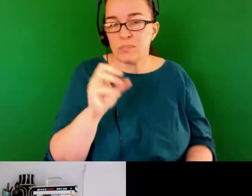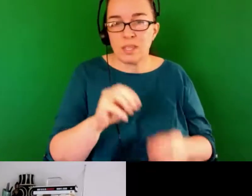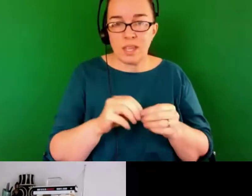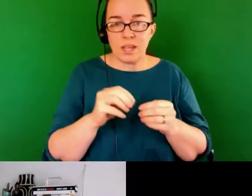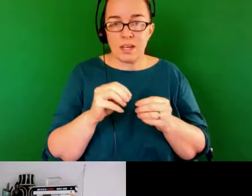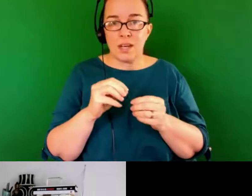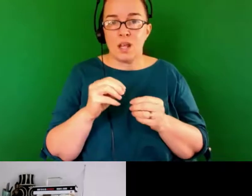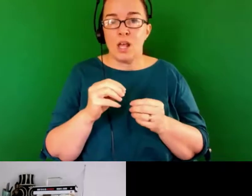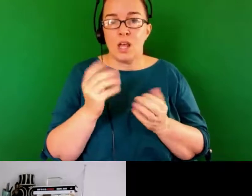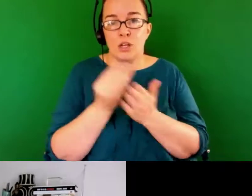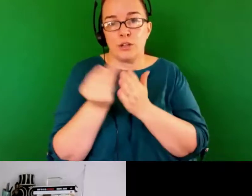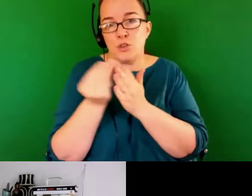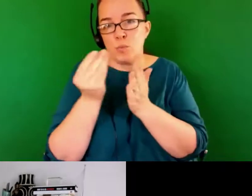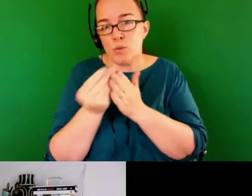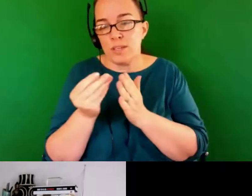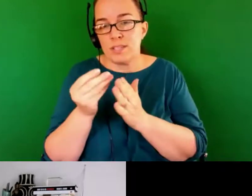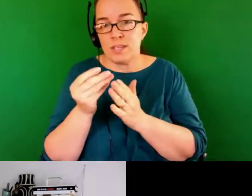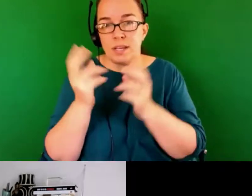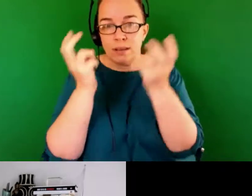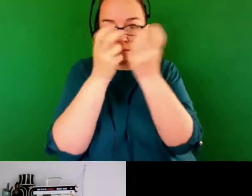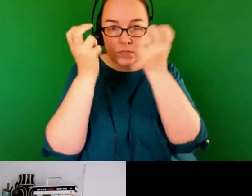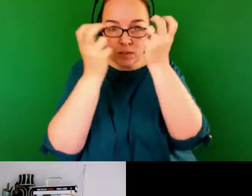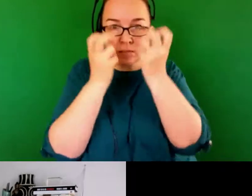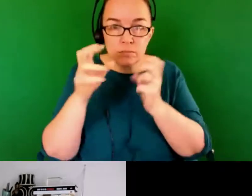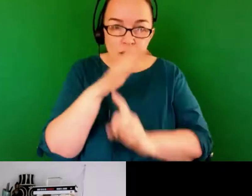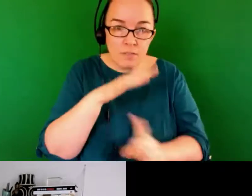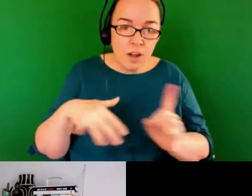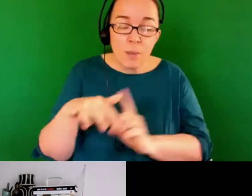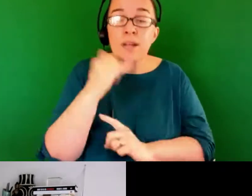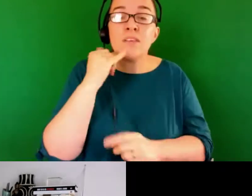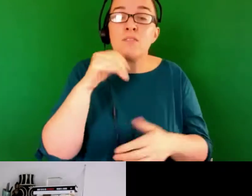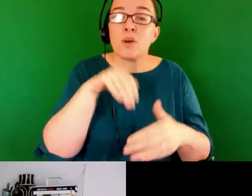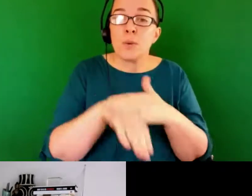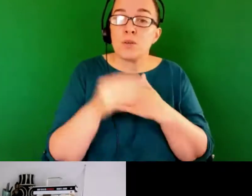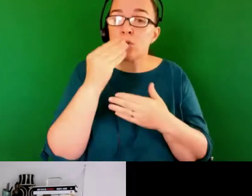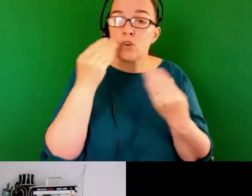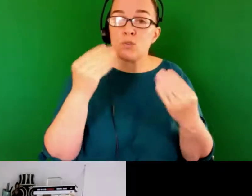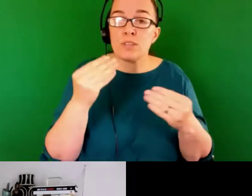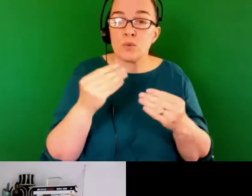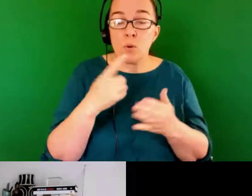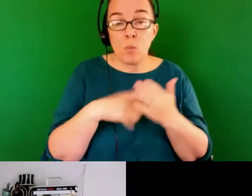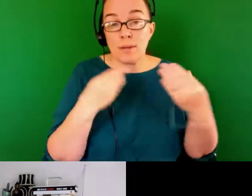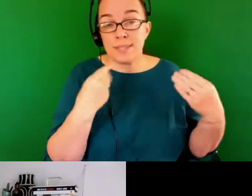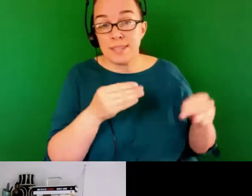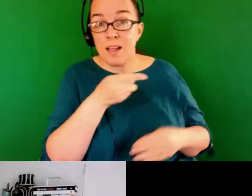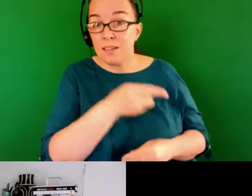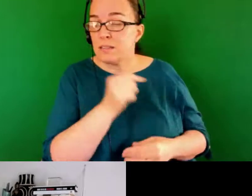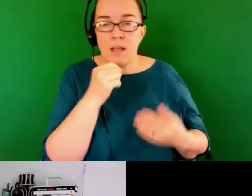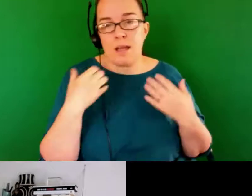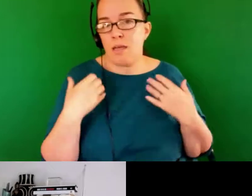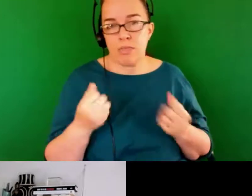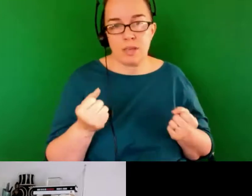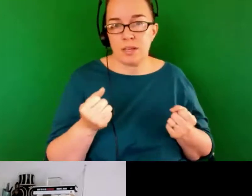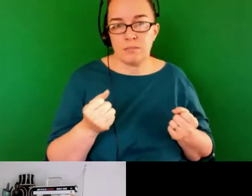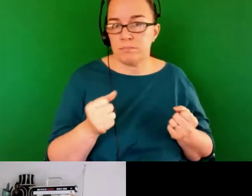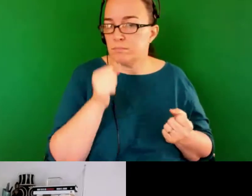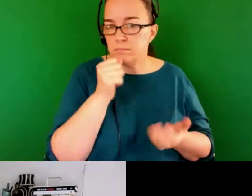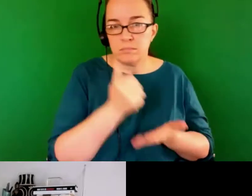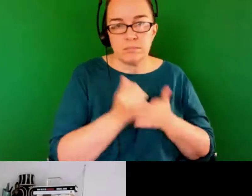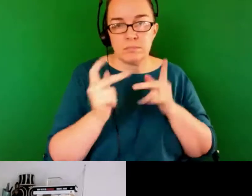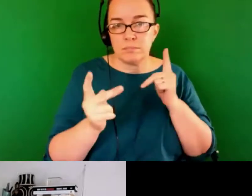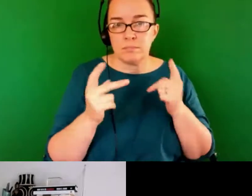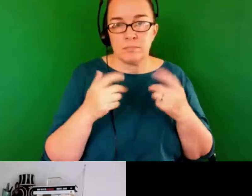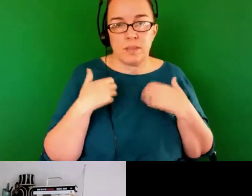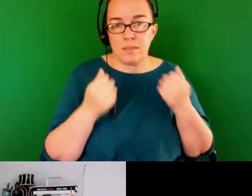capitalistic environment where when you go into a grocery store, the mass majority of foods that are offered there are not healthy. They don't help people lead a